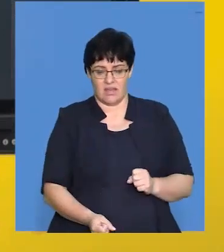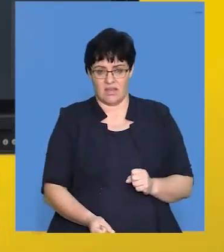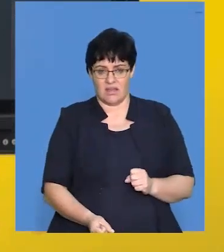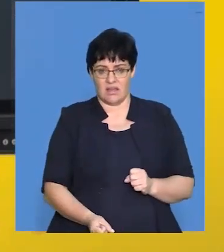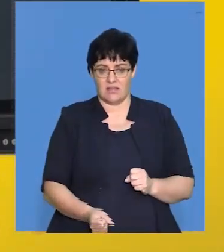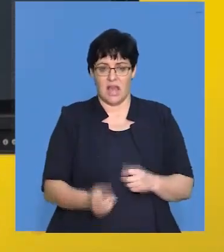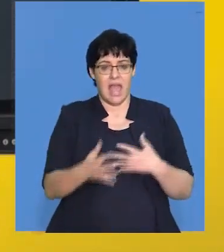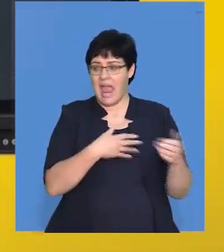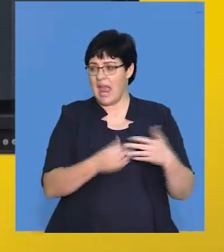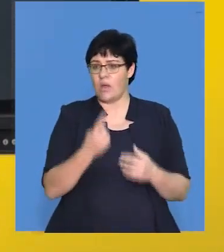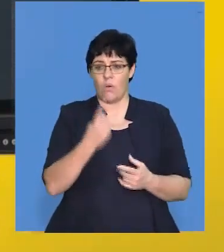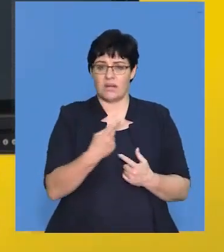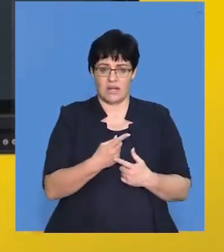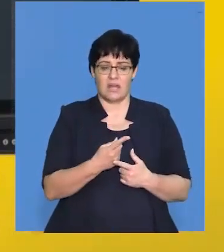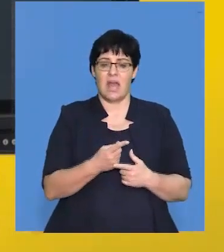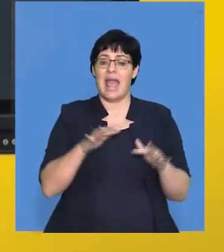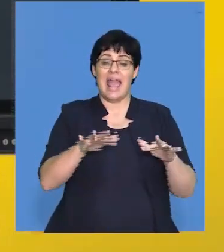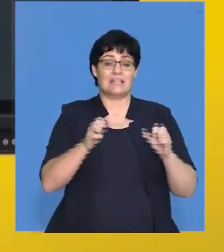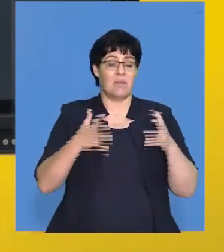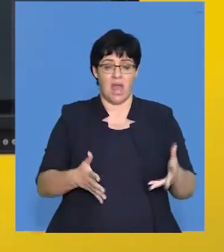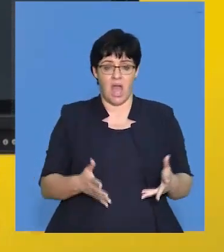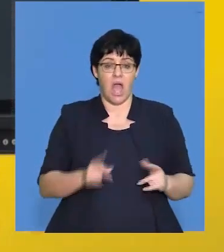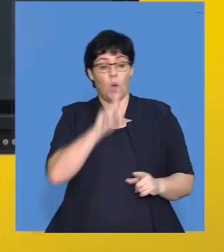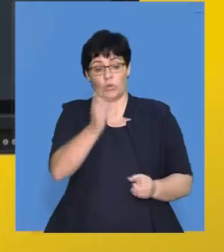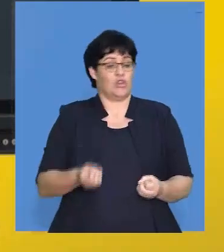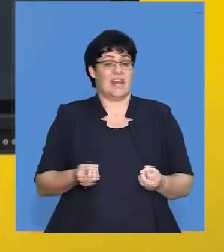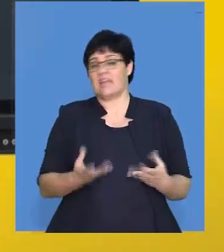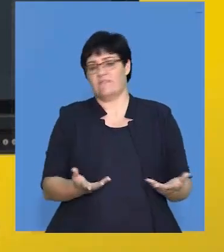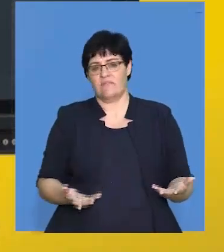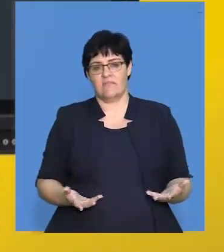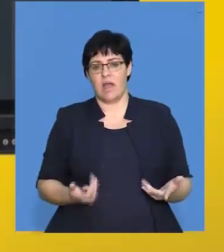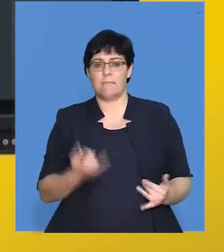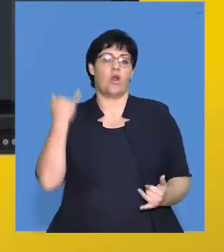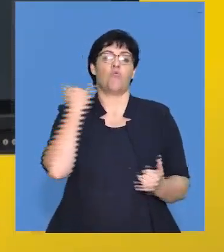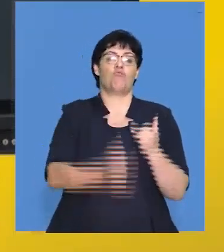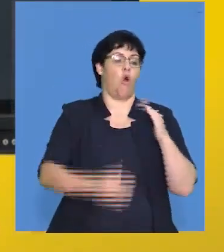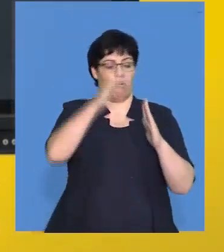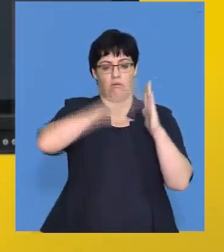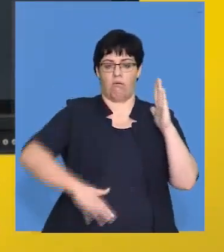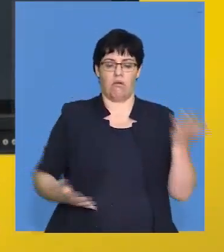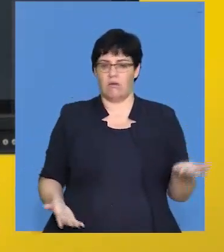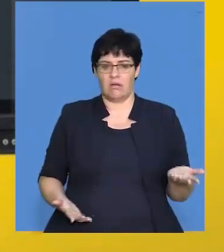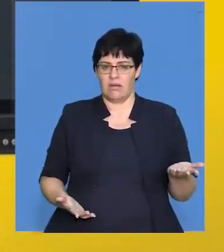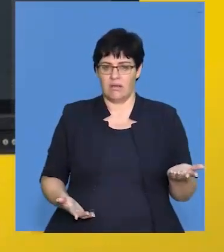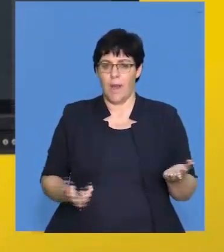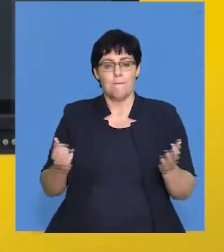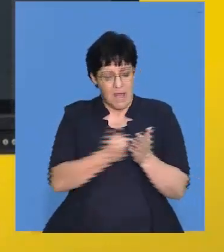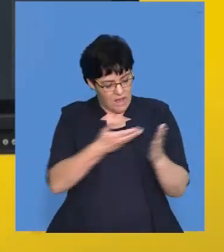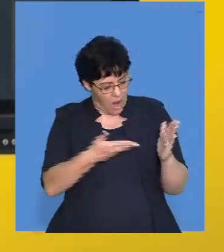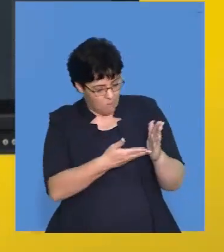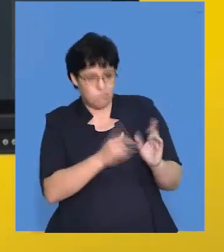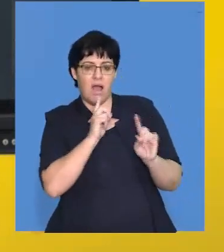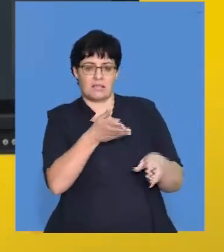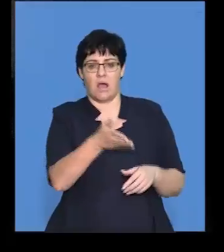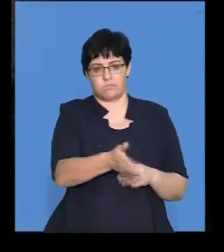these is correct. The examiner would never give you this question and give you the responses without giving you the